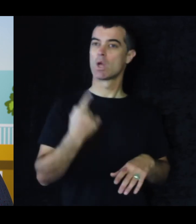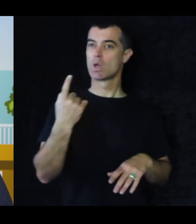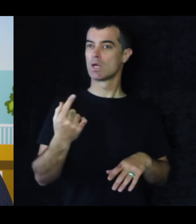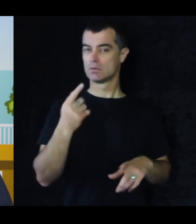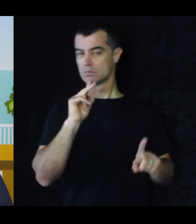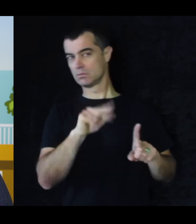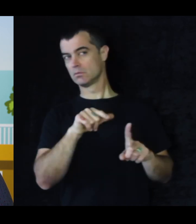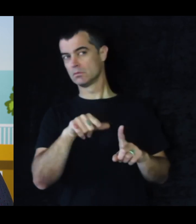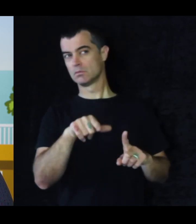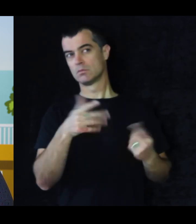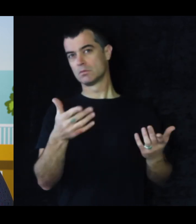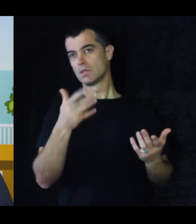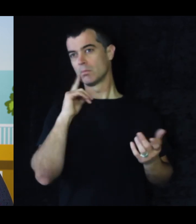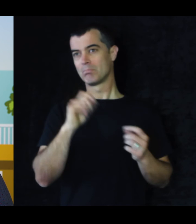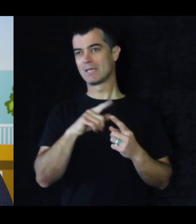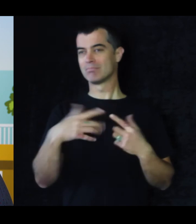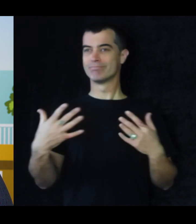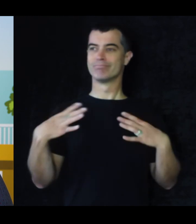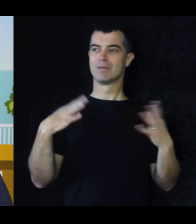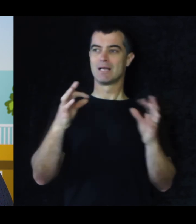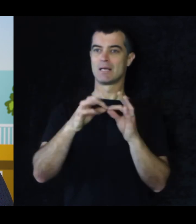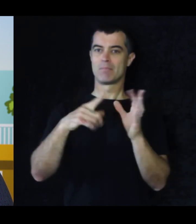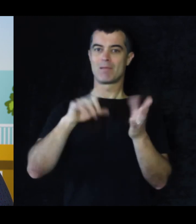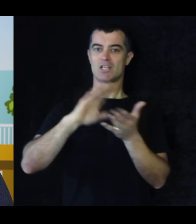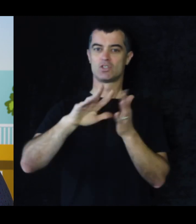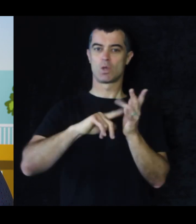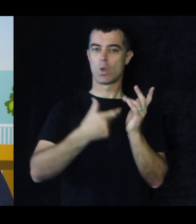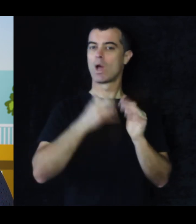be perceived as, he's going to be a bachelor, he might not look after the